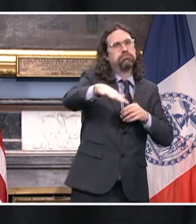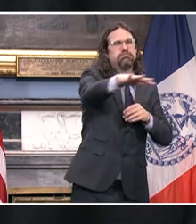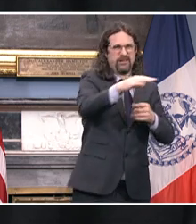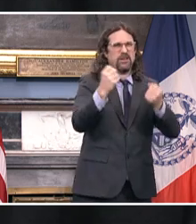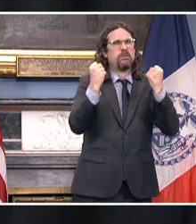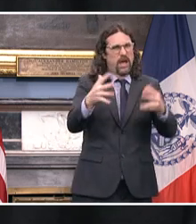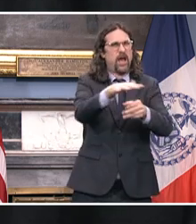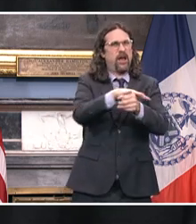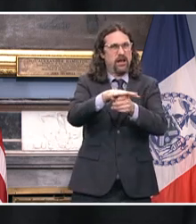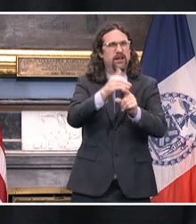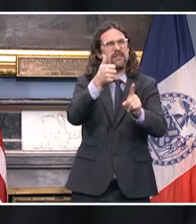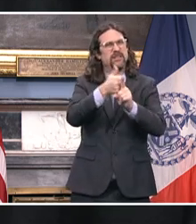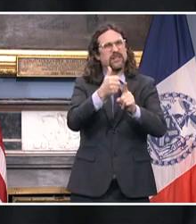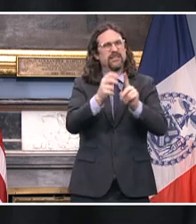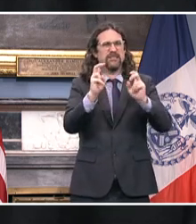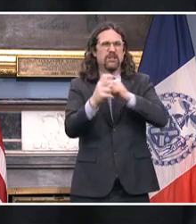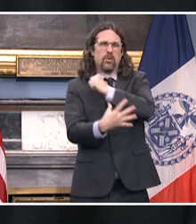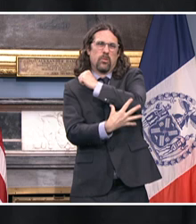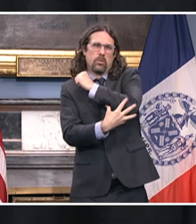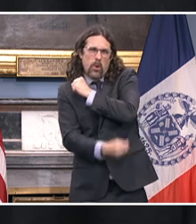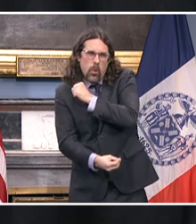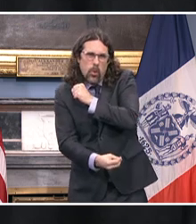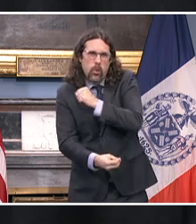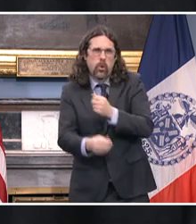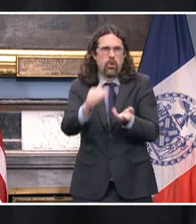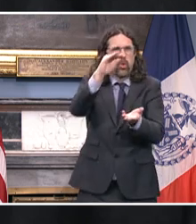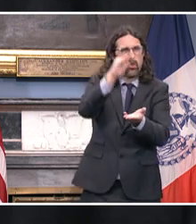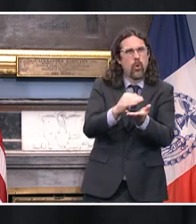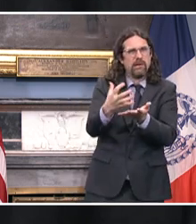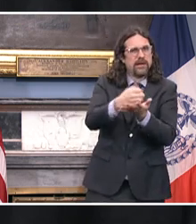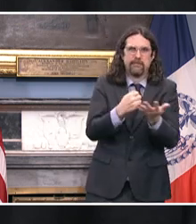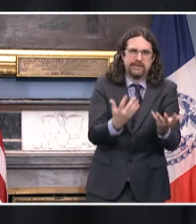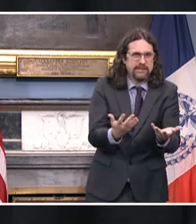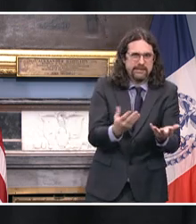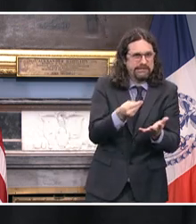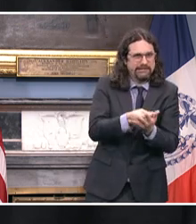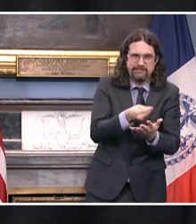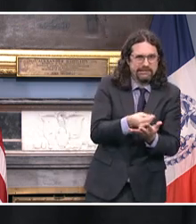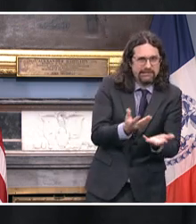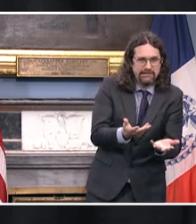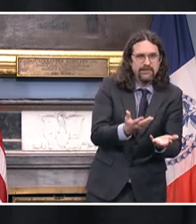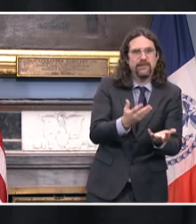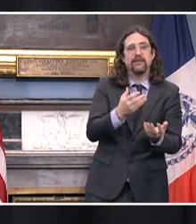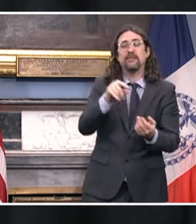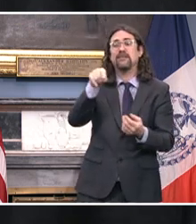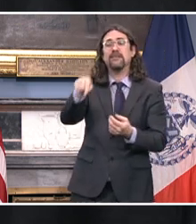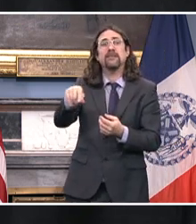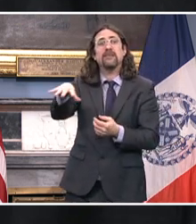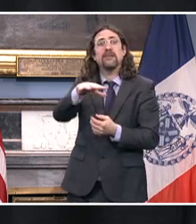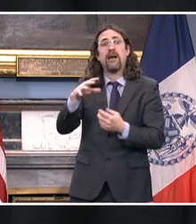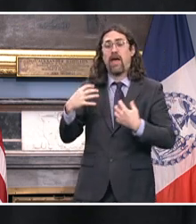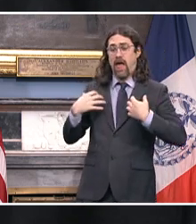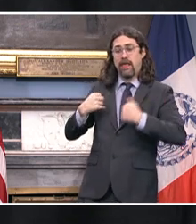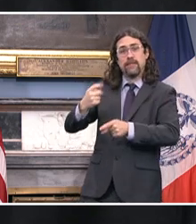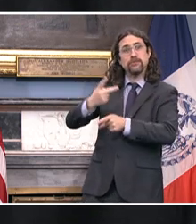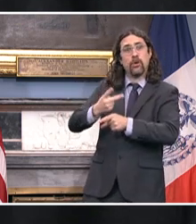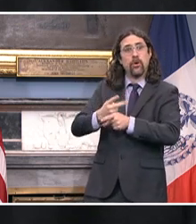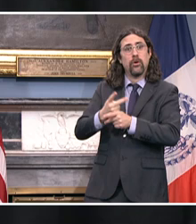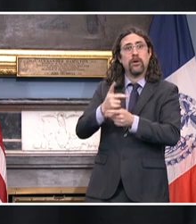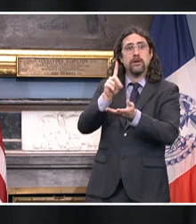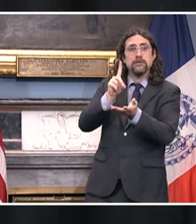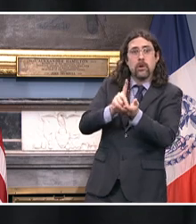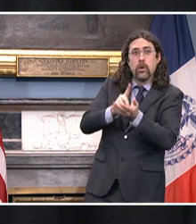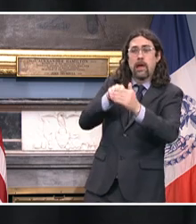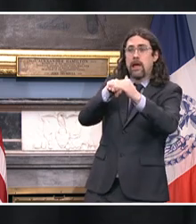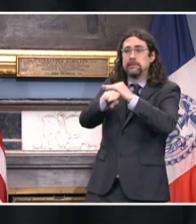country, and especially immigrant New Yorkers have suffered, some because